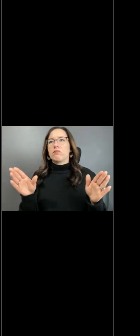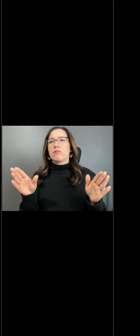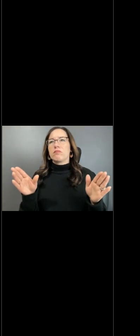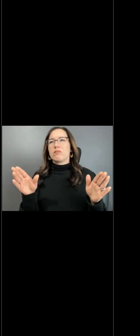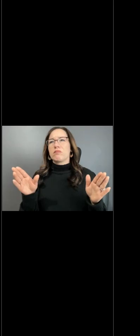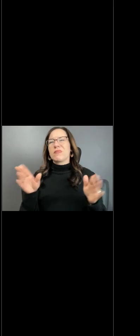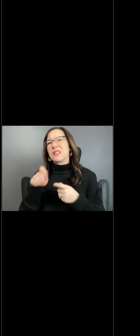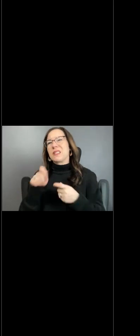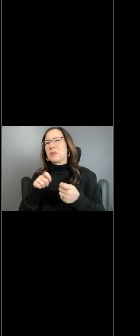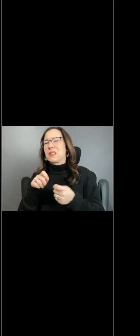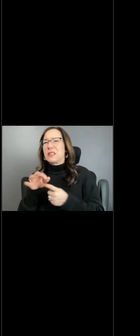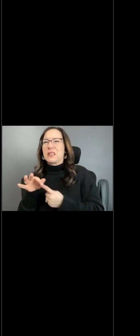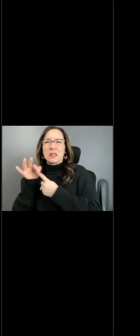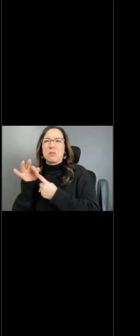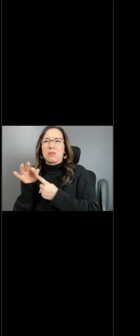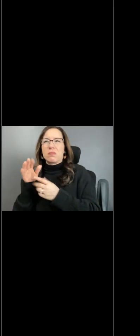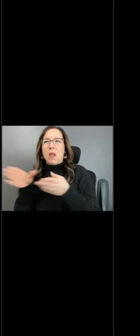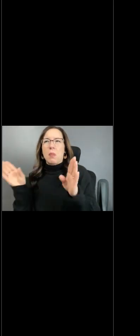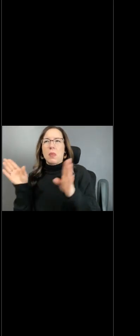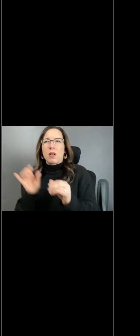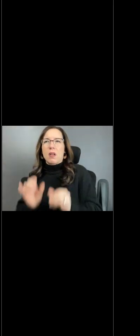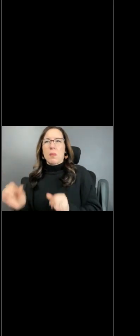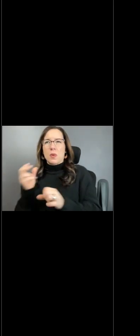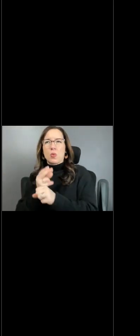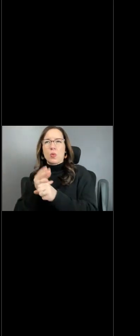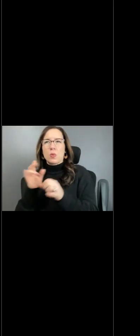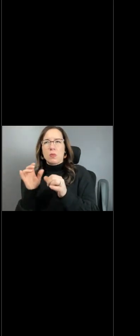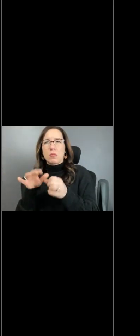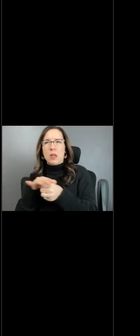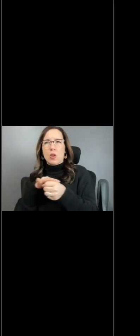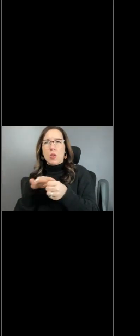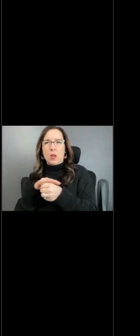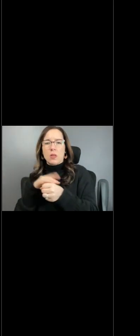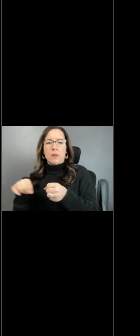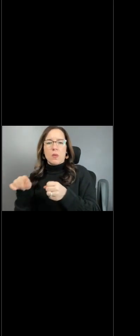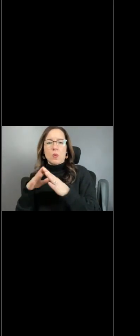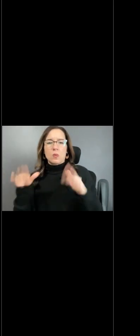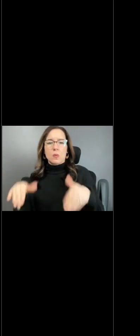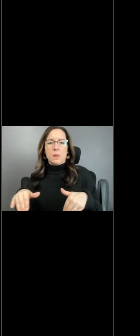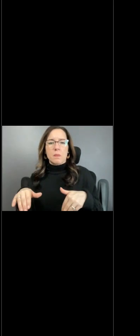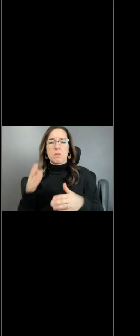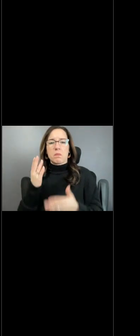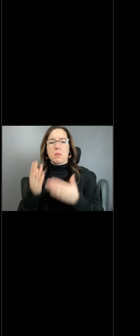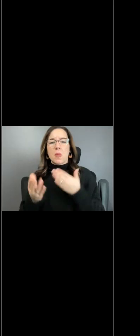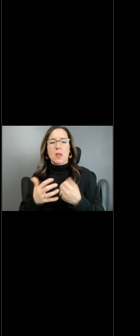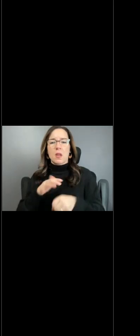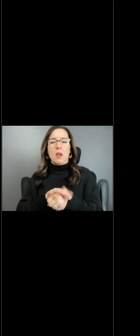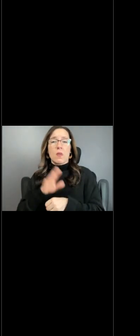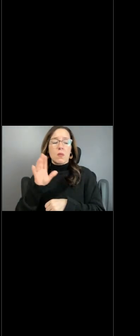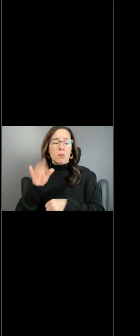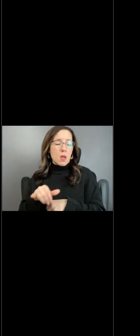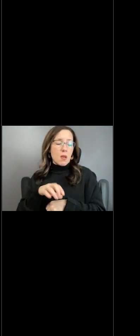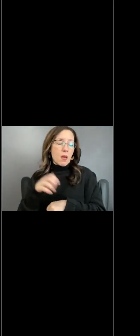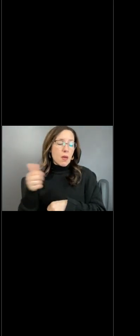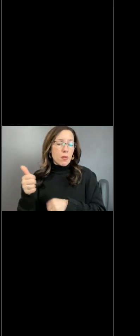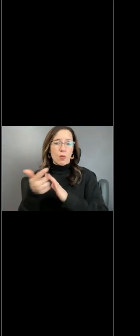public and common use areas of those dwellings may be covered by other